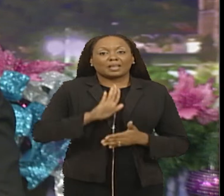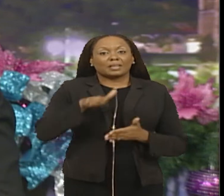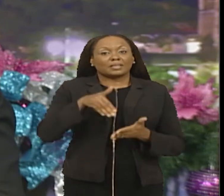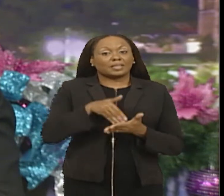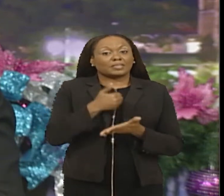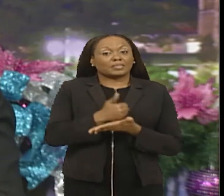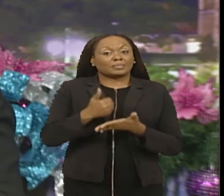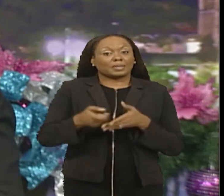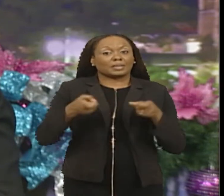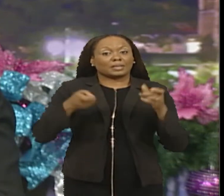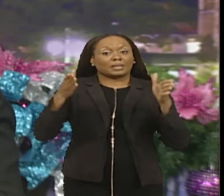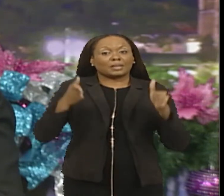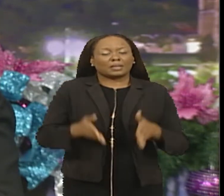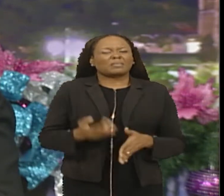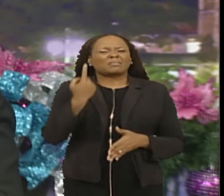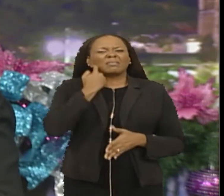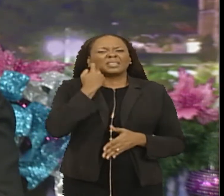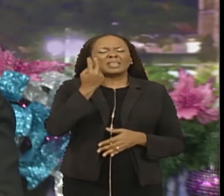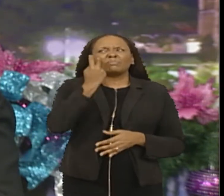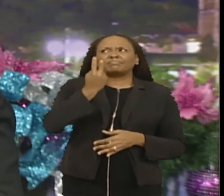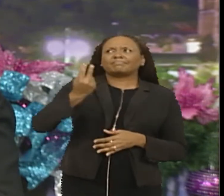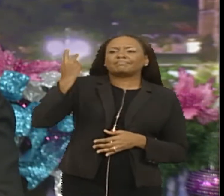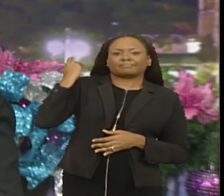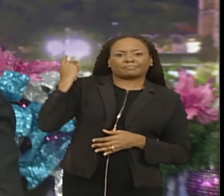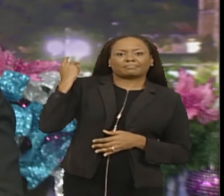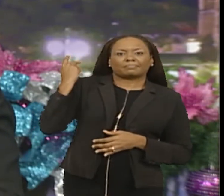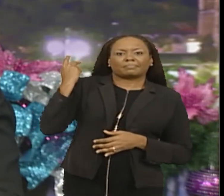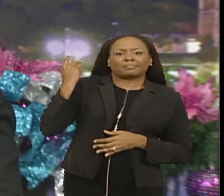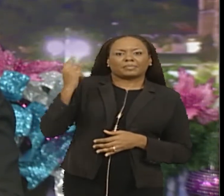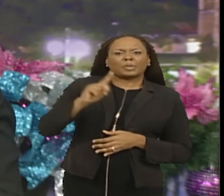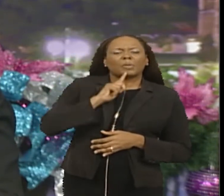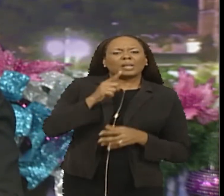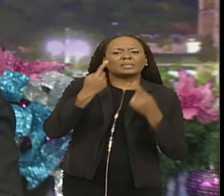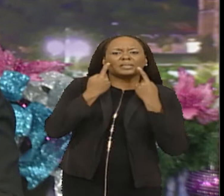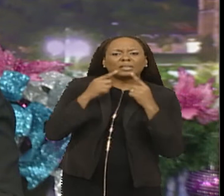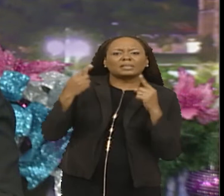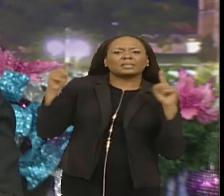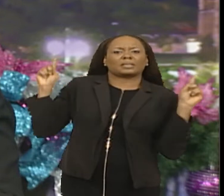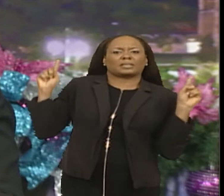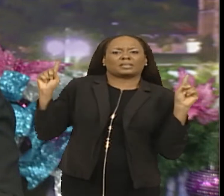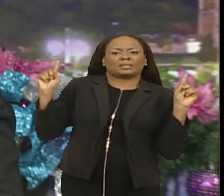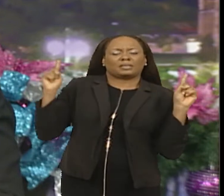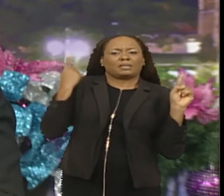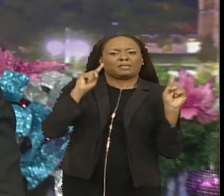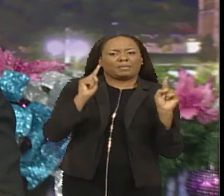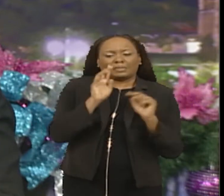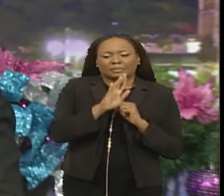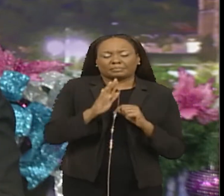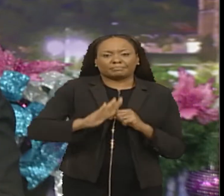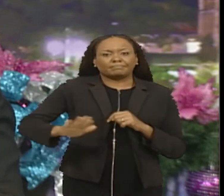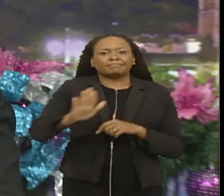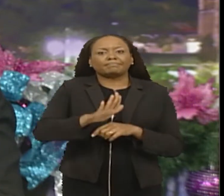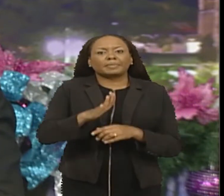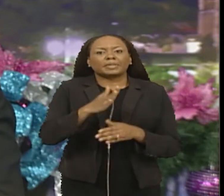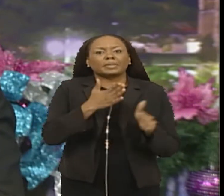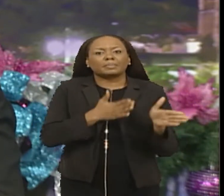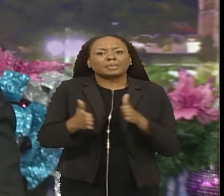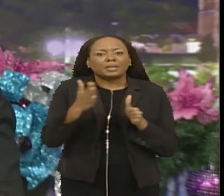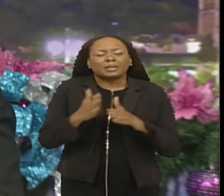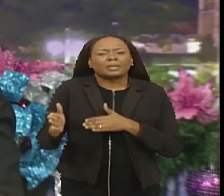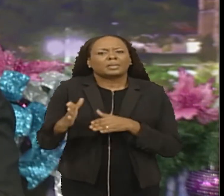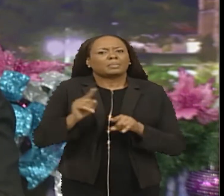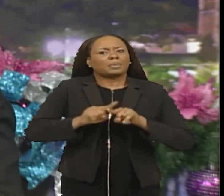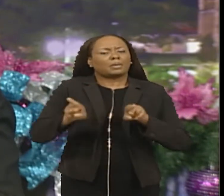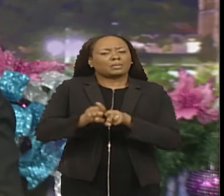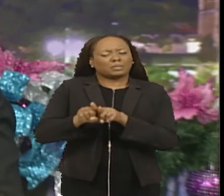Central Bank Governor Cleviston Haynes recently reflected on the success of the bank's credit guarantee schemes and how they can be more effective. He says